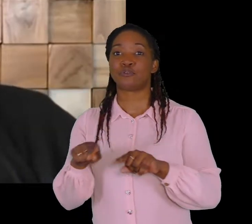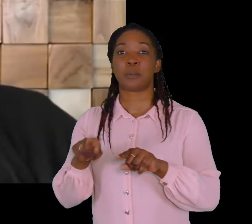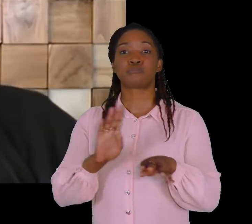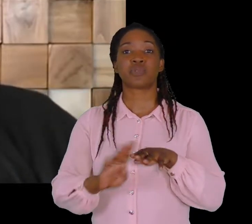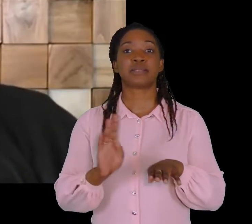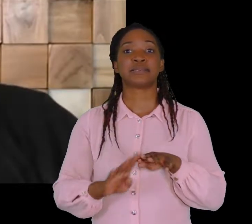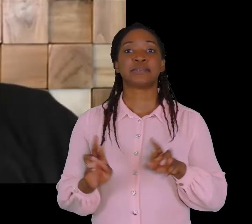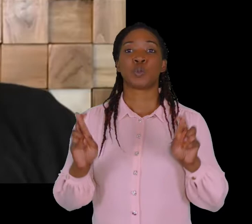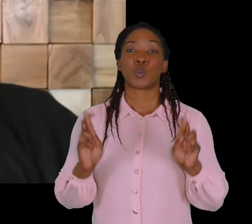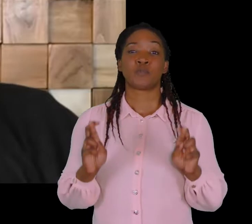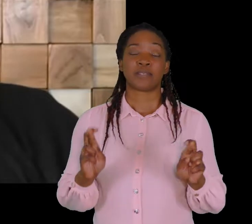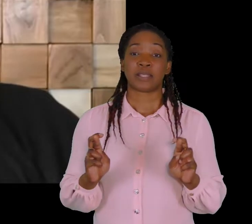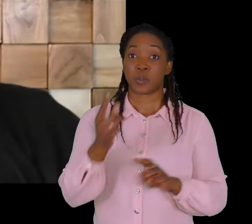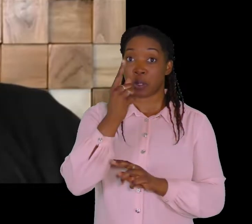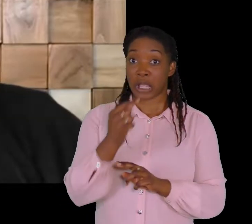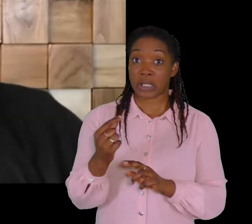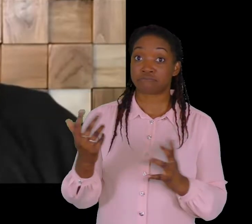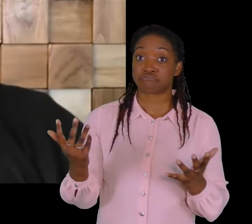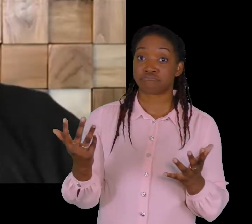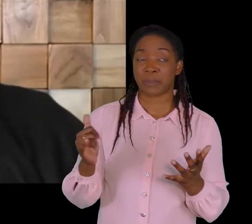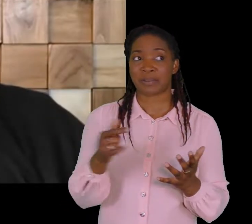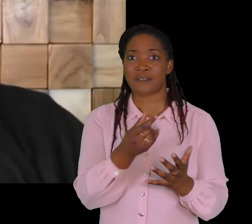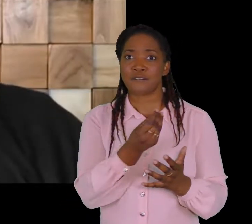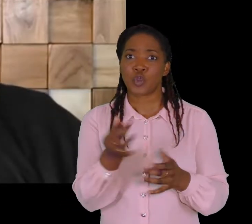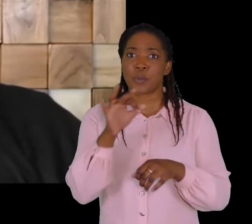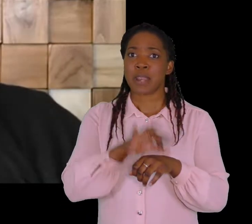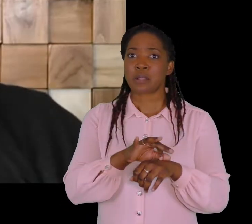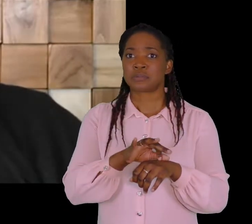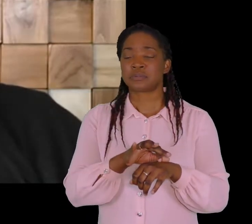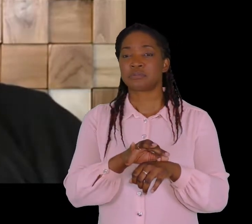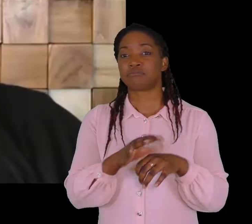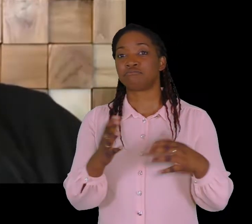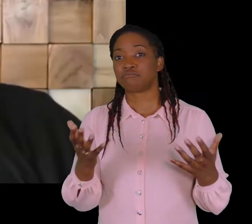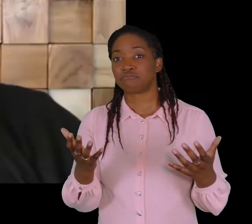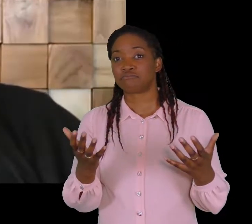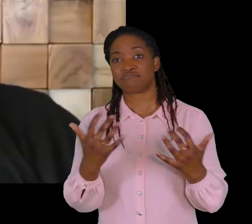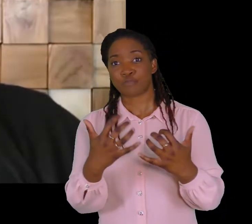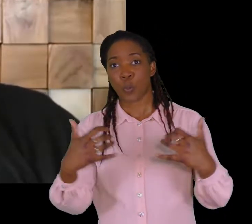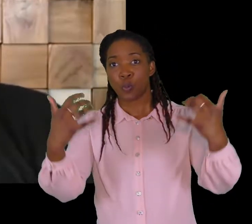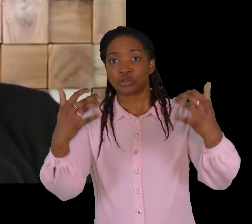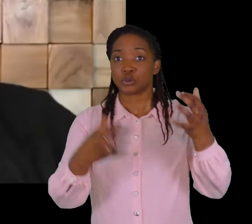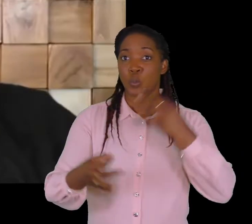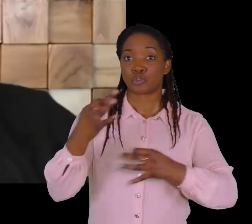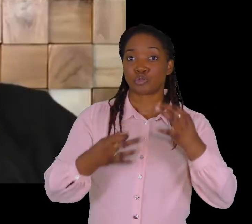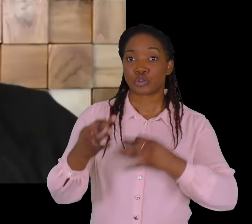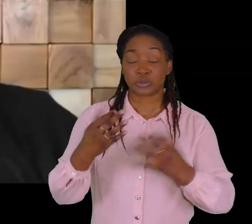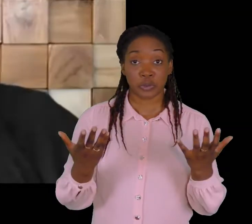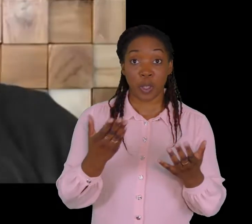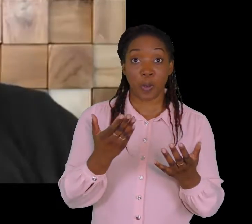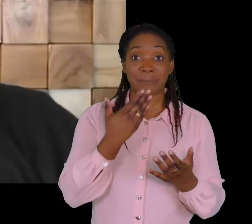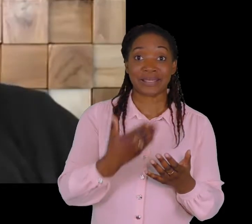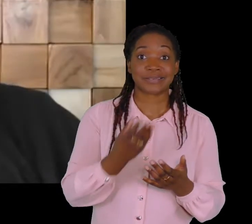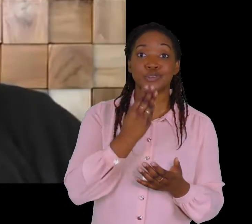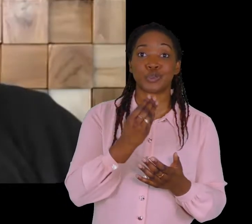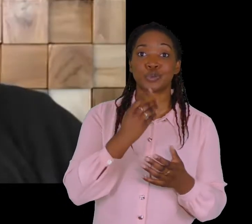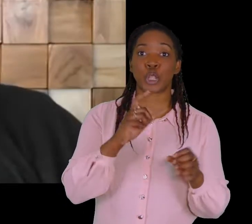practices. And then we will hopefully be able to have at least 15 minutes or so for questions